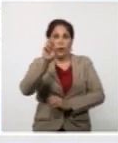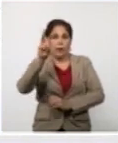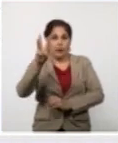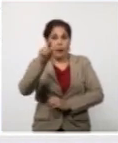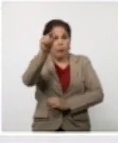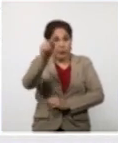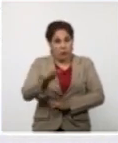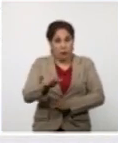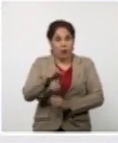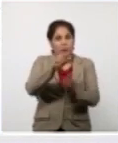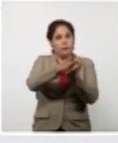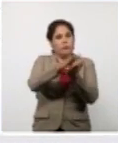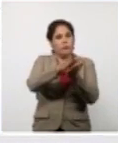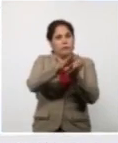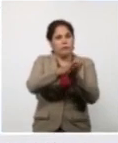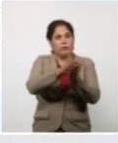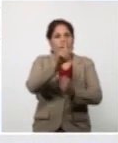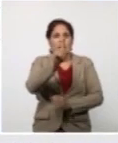Yesterday,